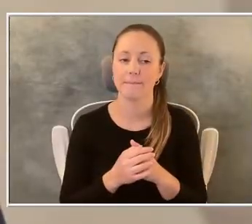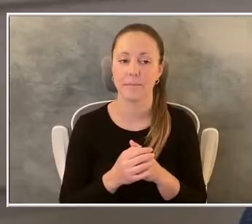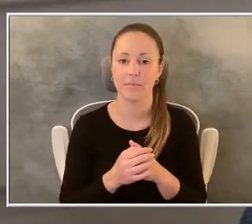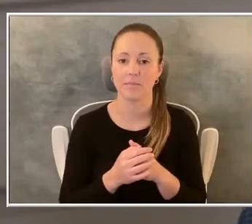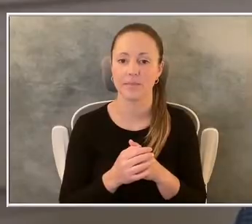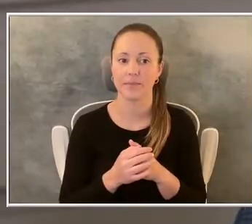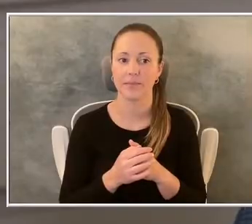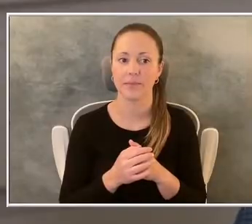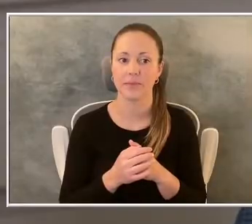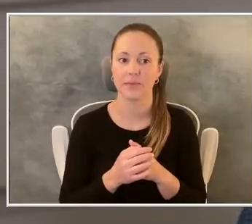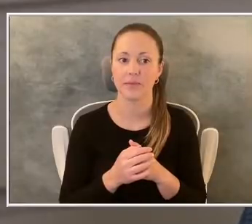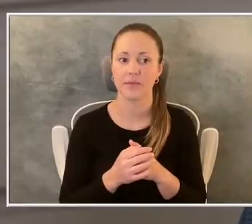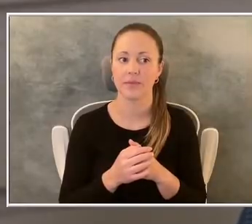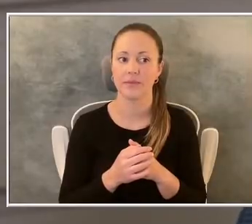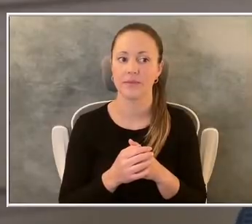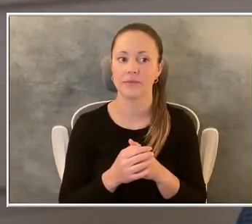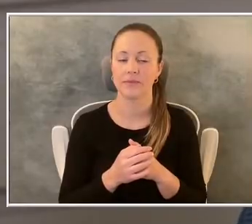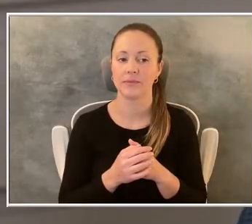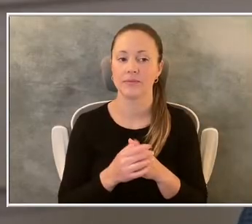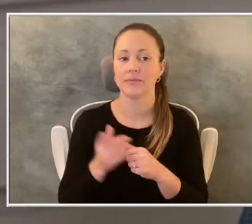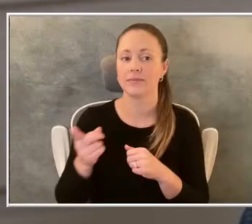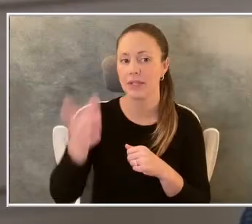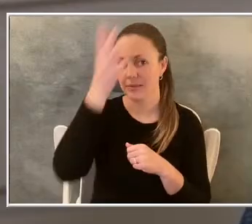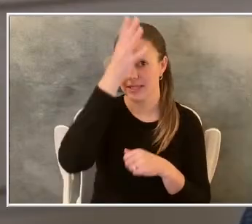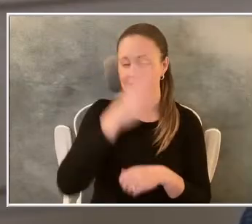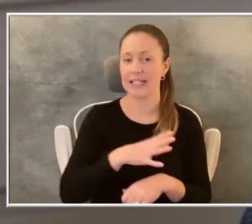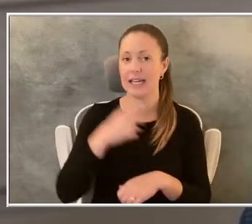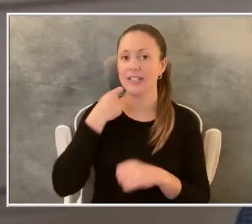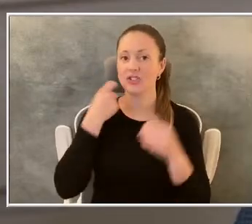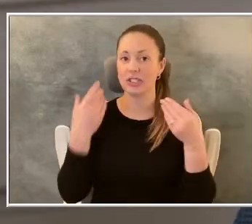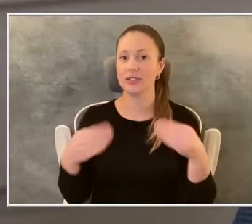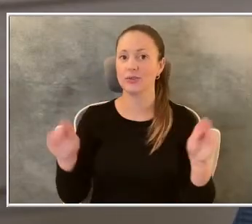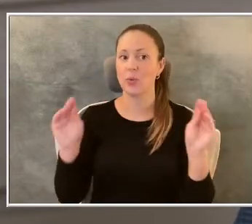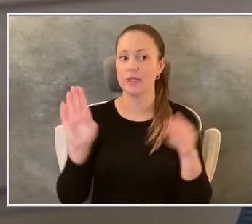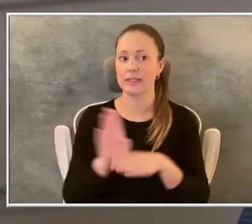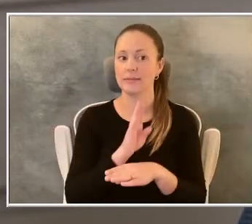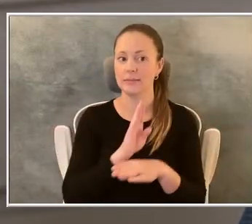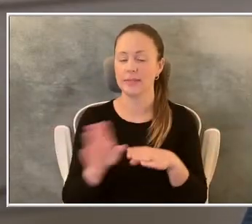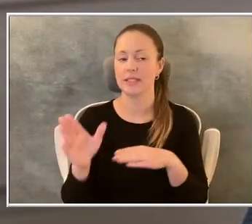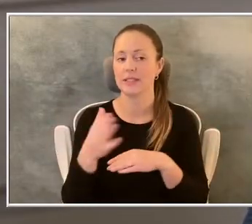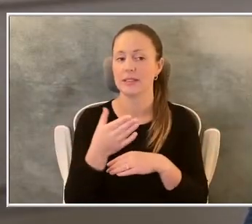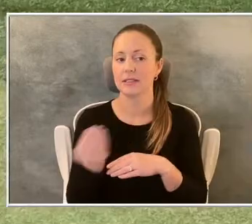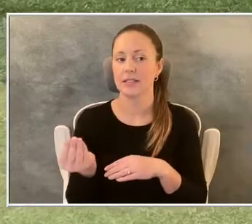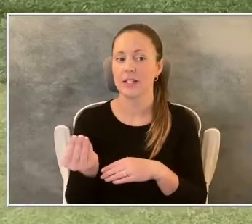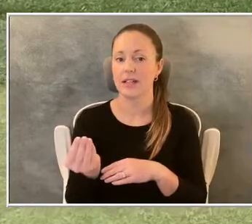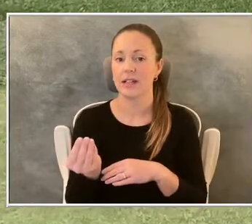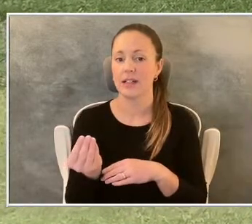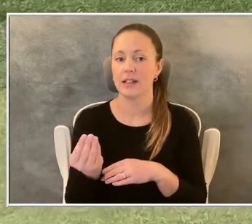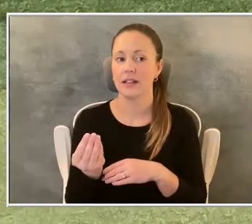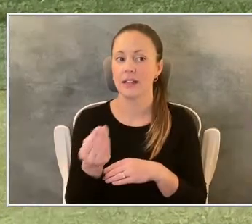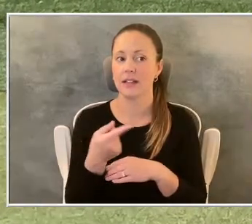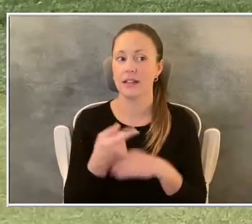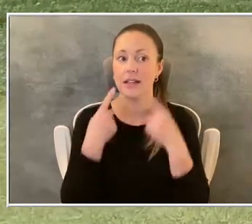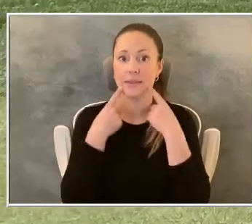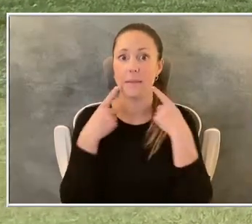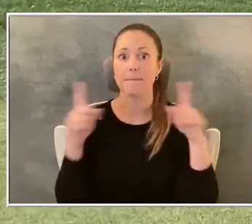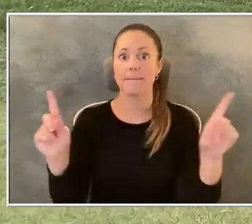Here's a guy that had just sold his business and was finally able to retire,